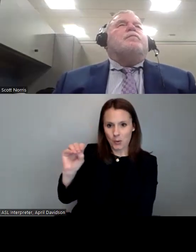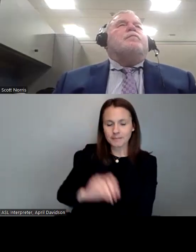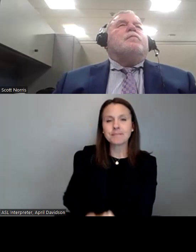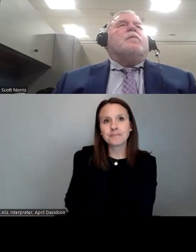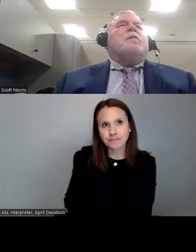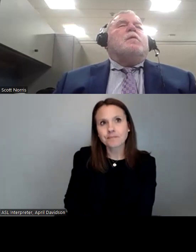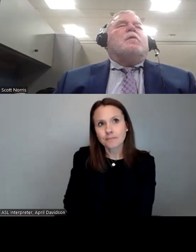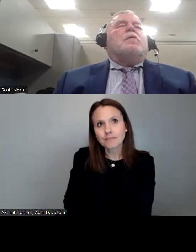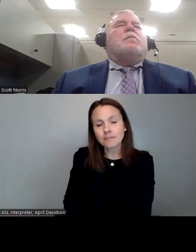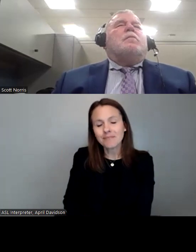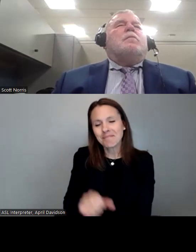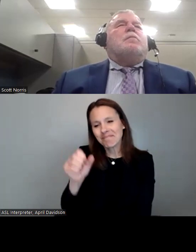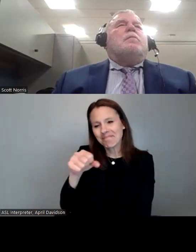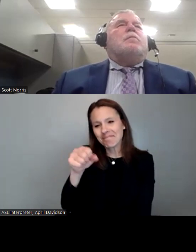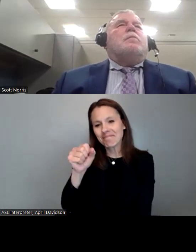Yeah, I think